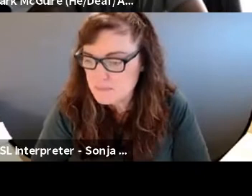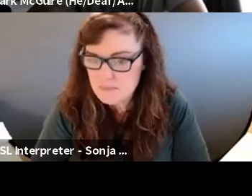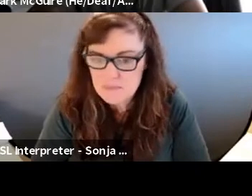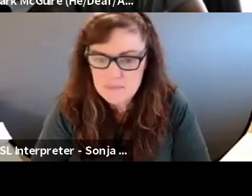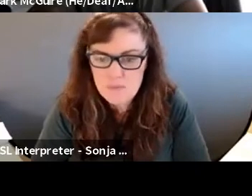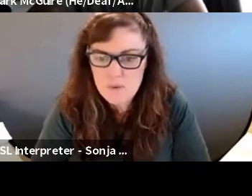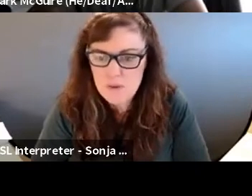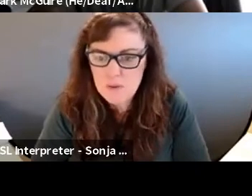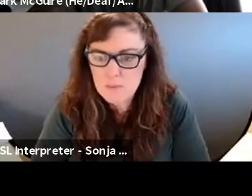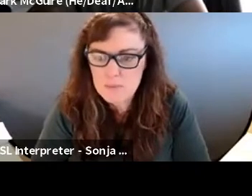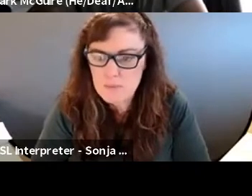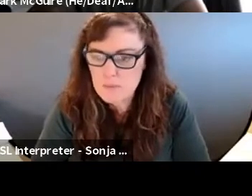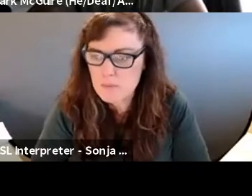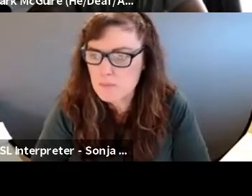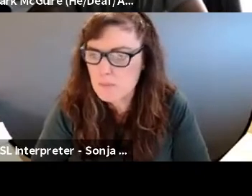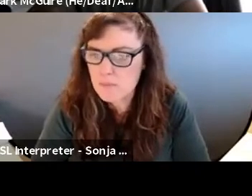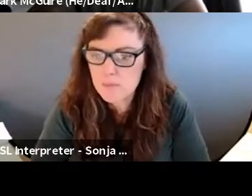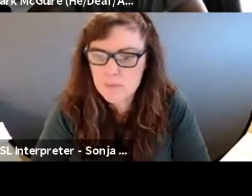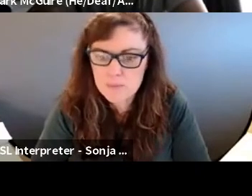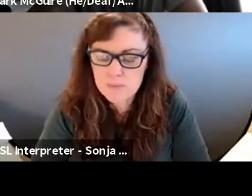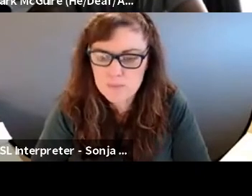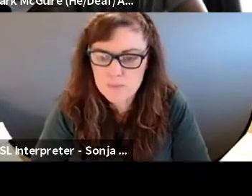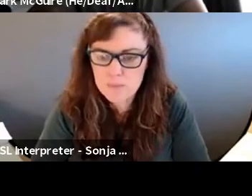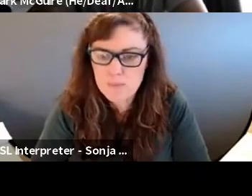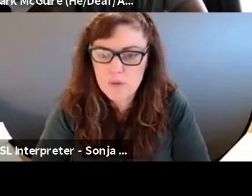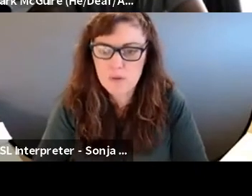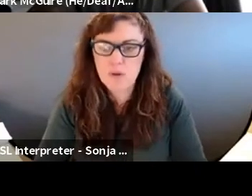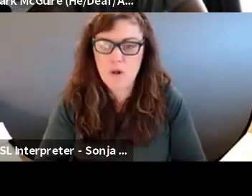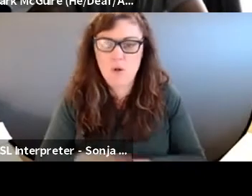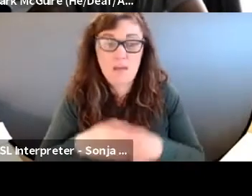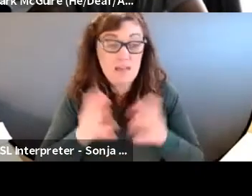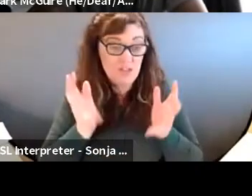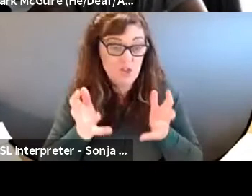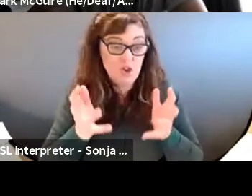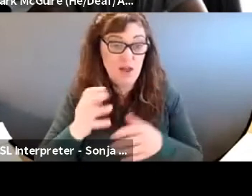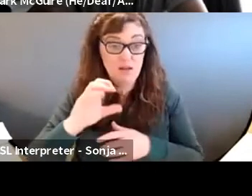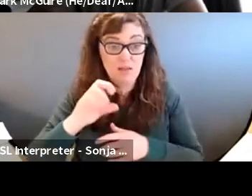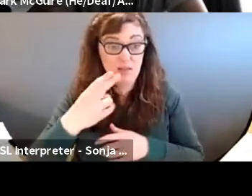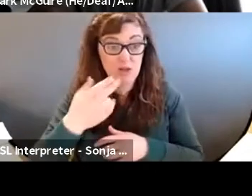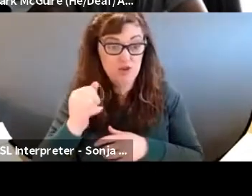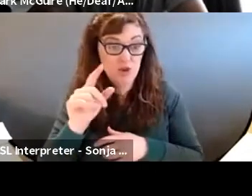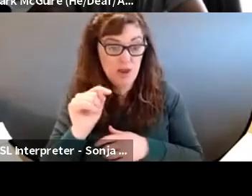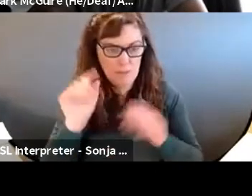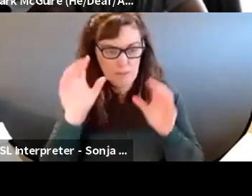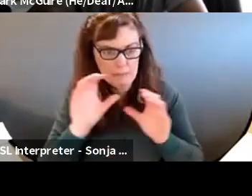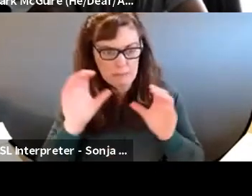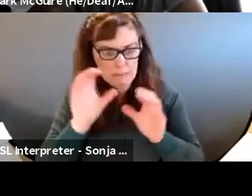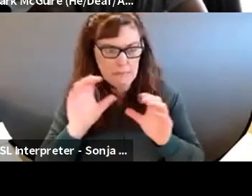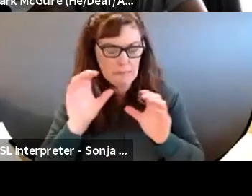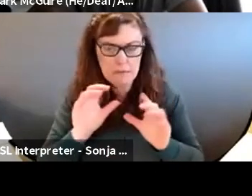want to find the chat window, and that's something I haven't been able to find. I had too many windows open. So let me find that